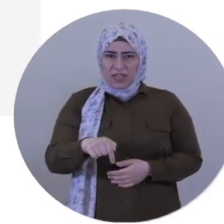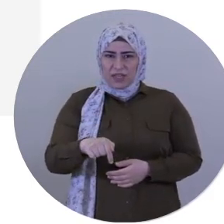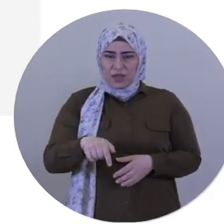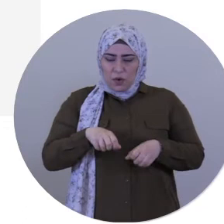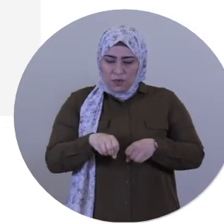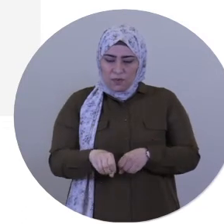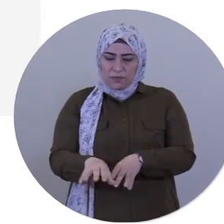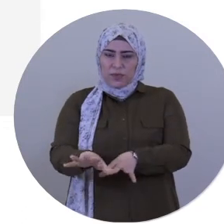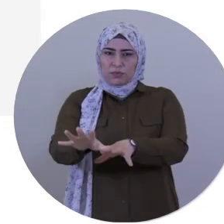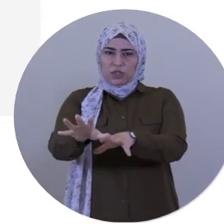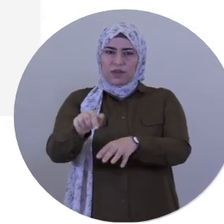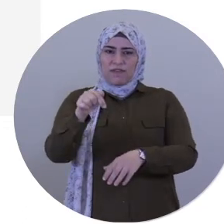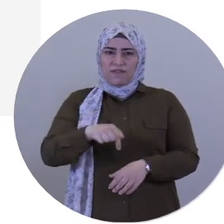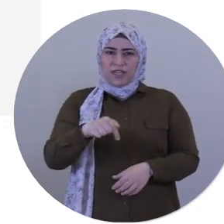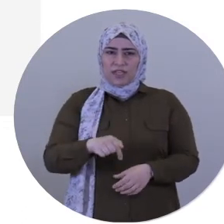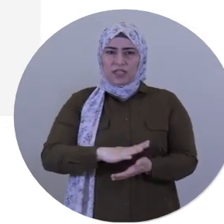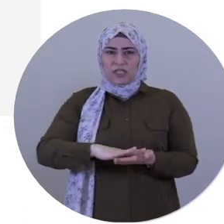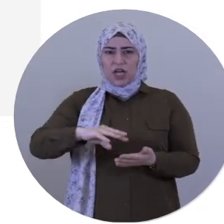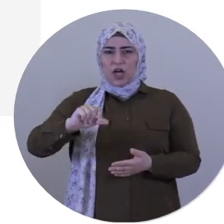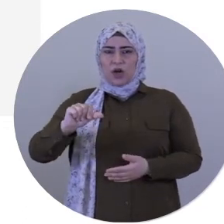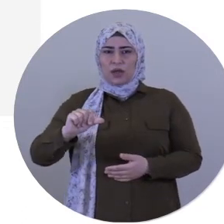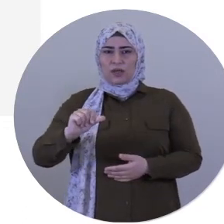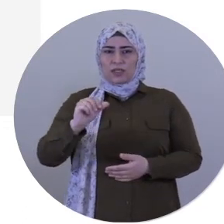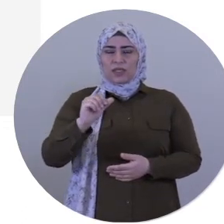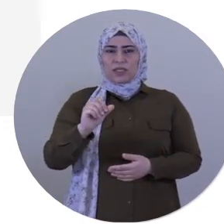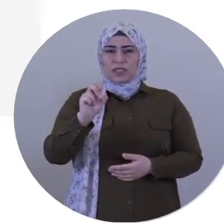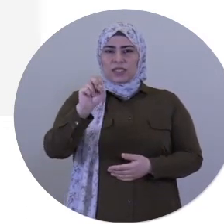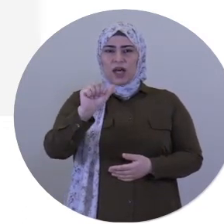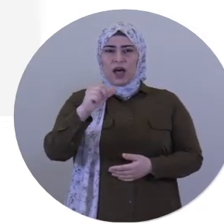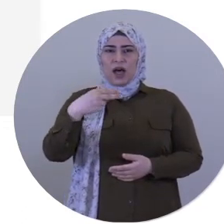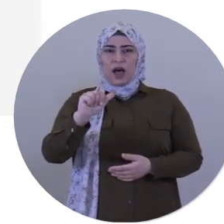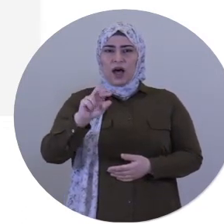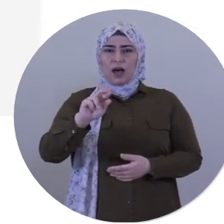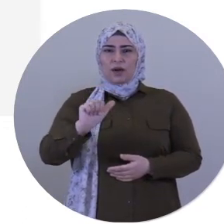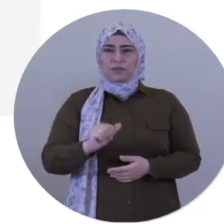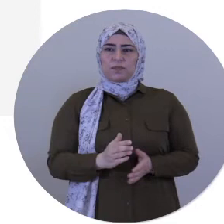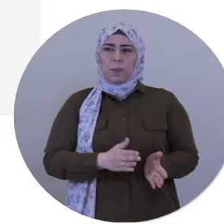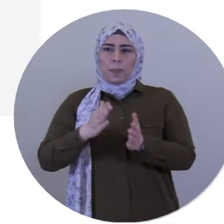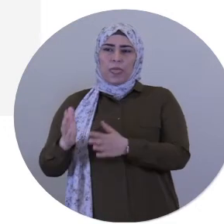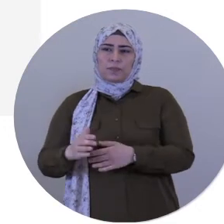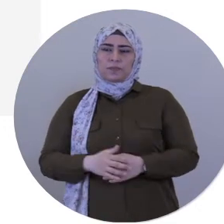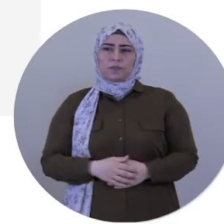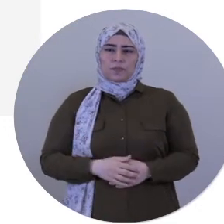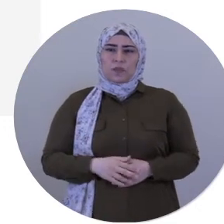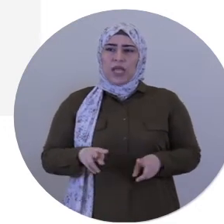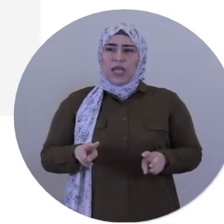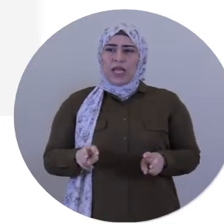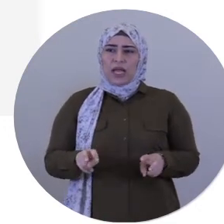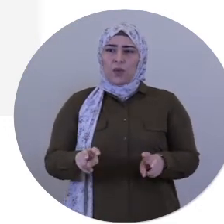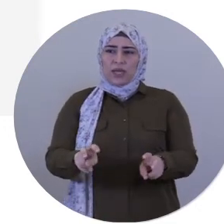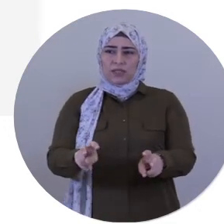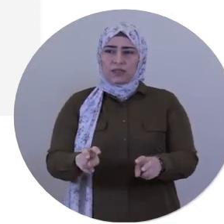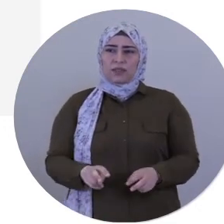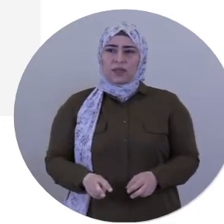Sahara. The animals that exist in the desert are those that have managed to adapt themselves to its